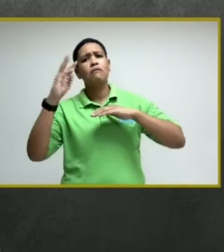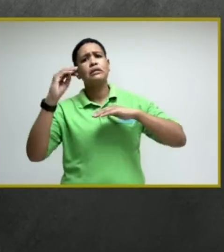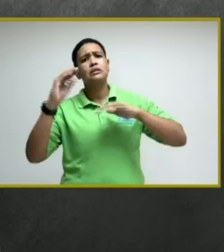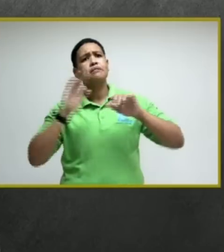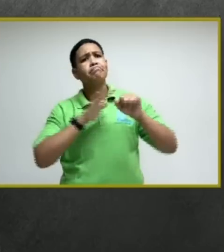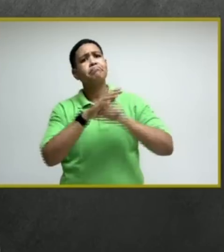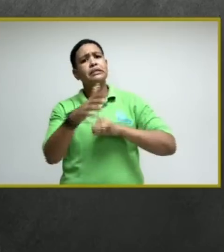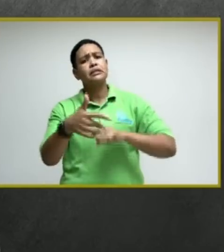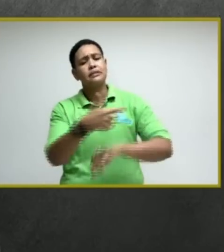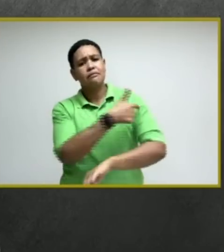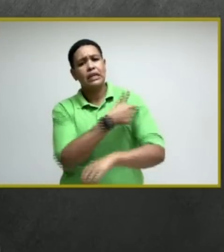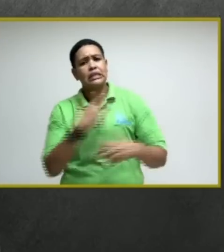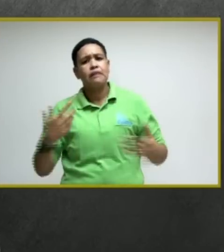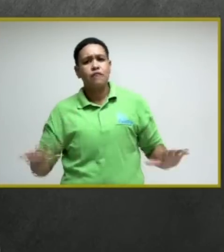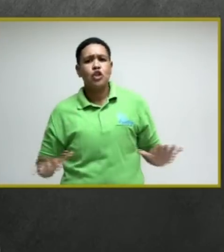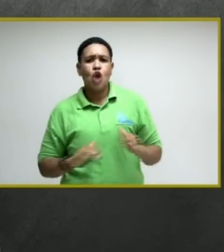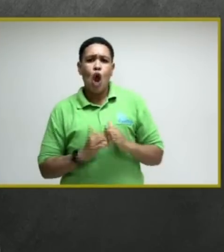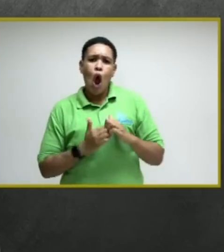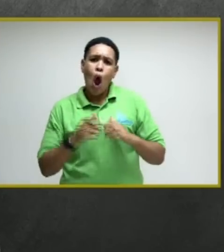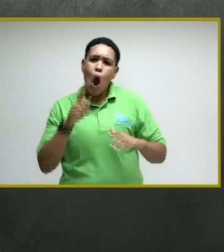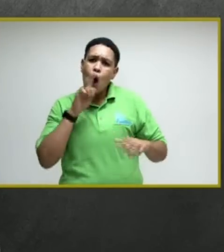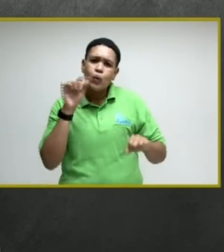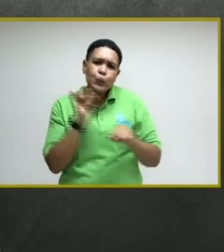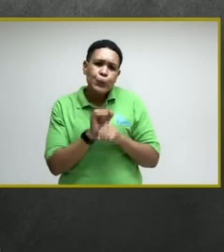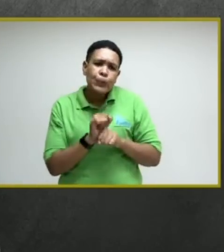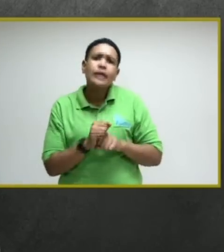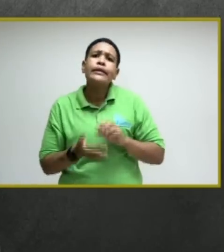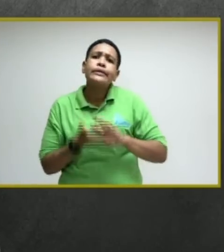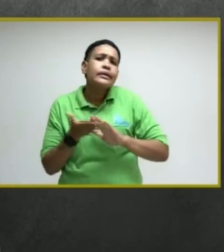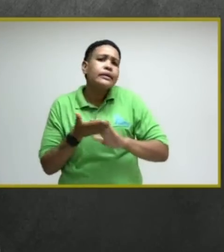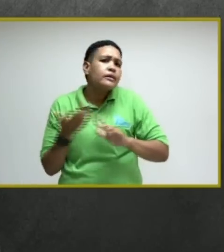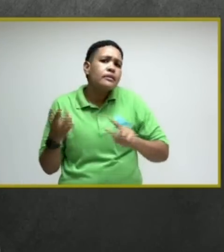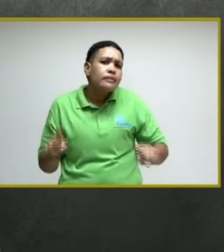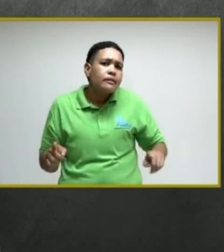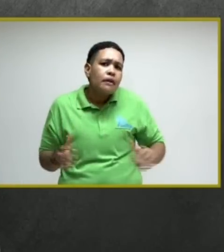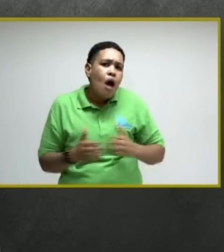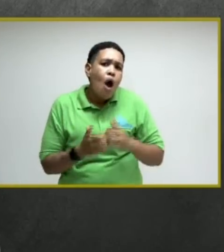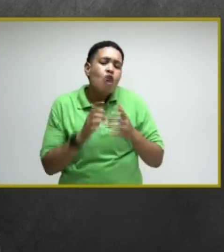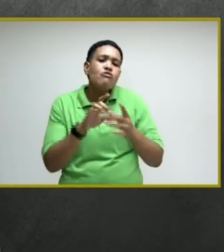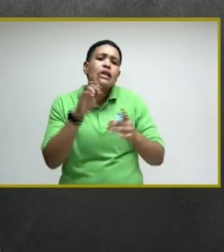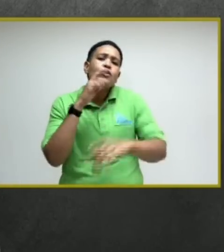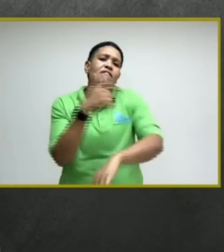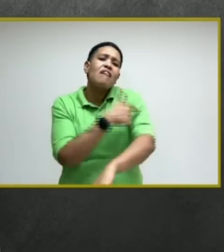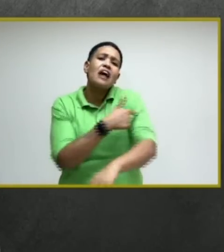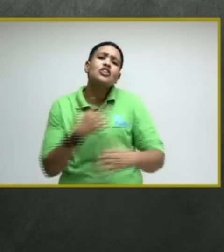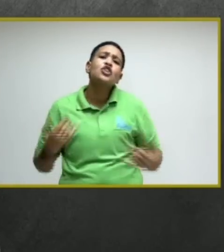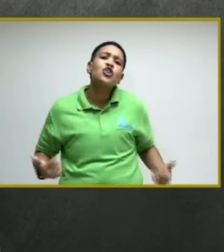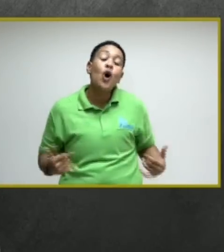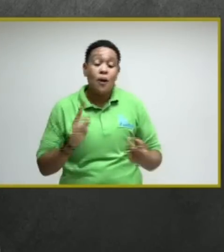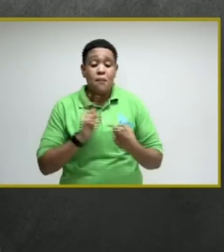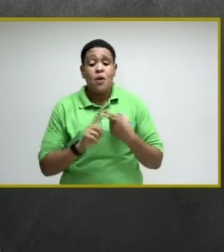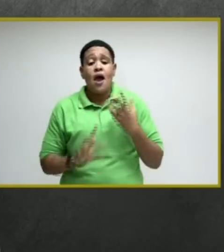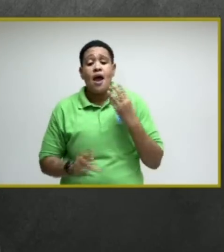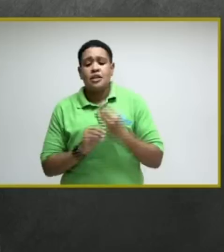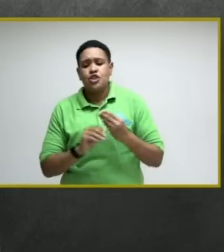and how that is actually how that's going in terms of vaccinations.